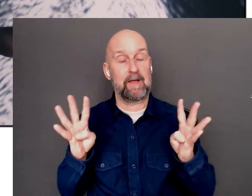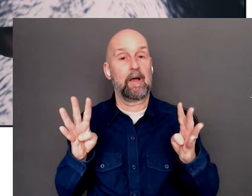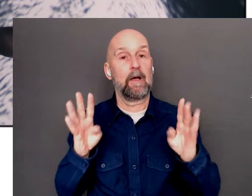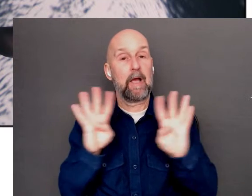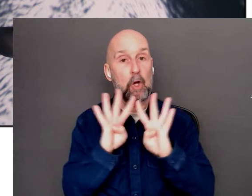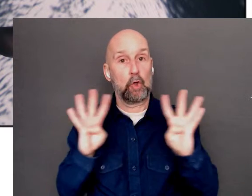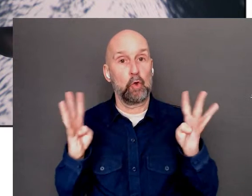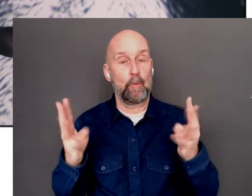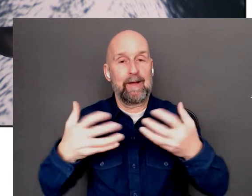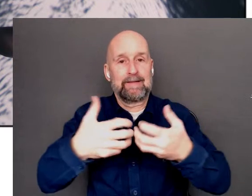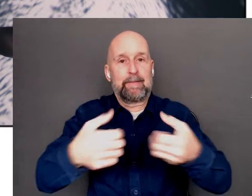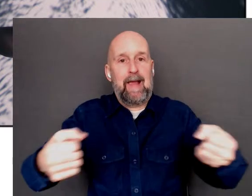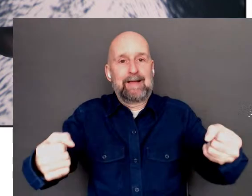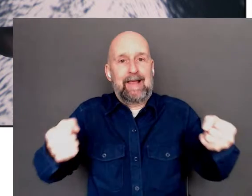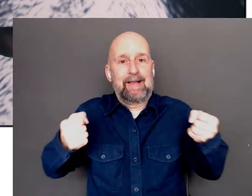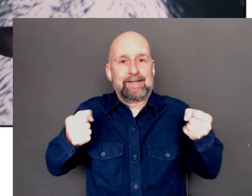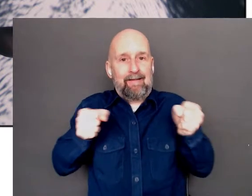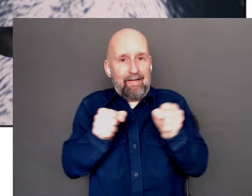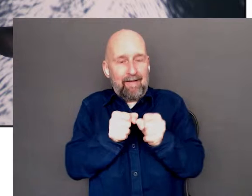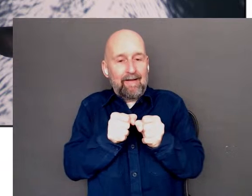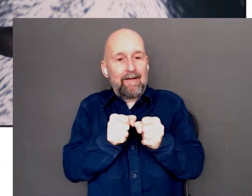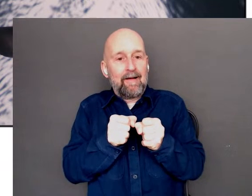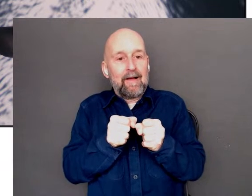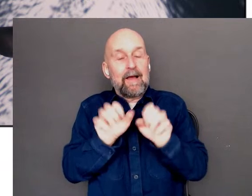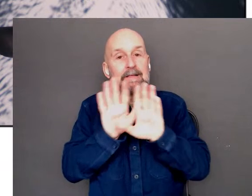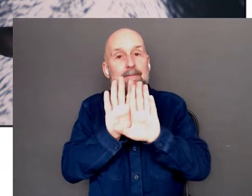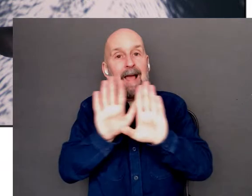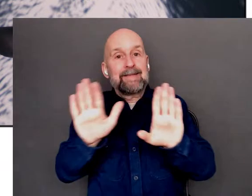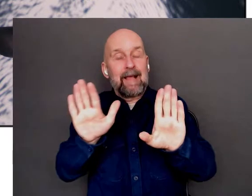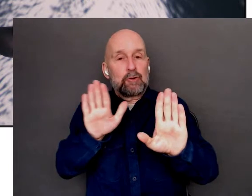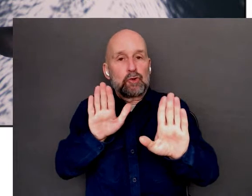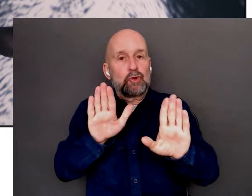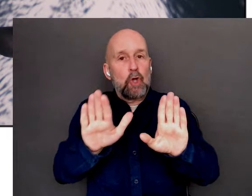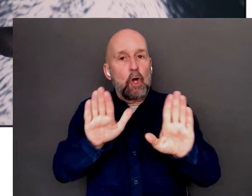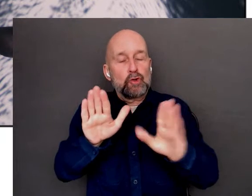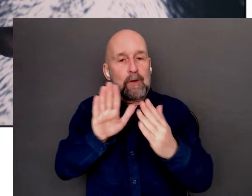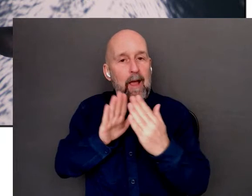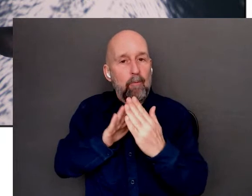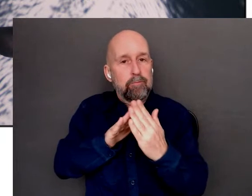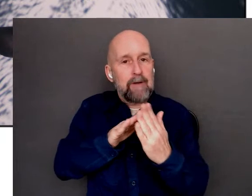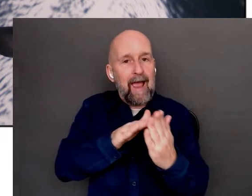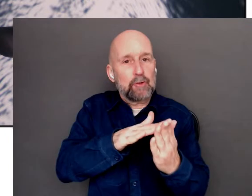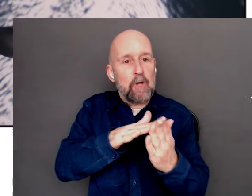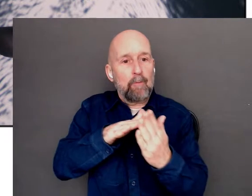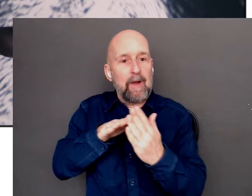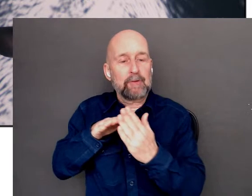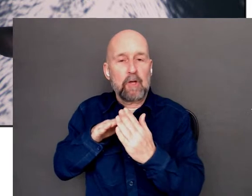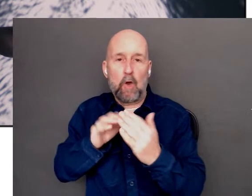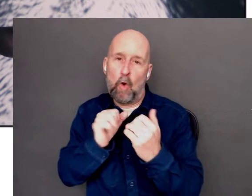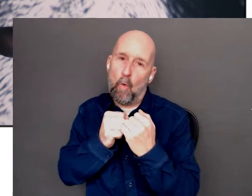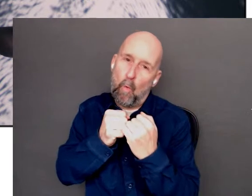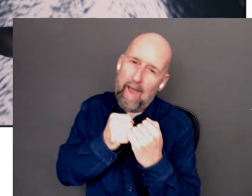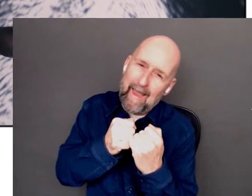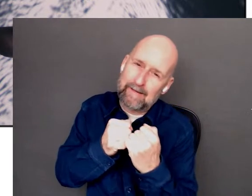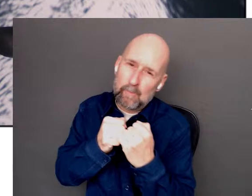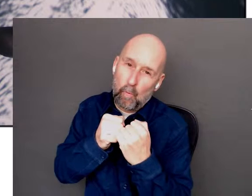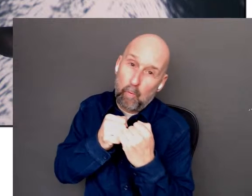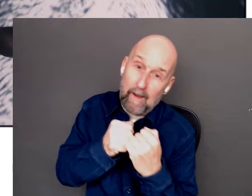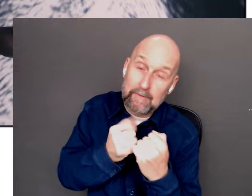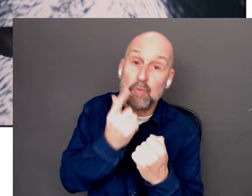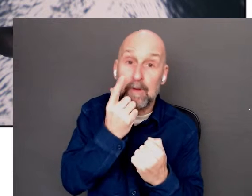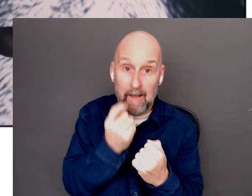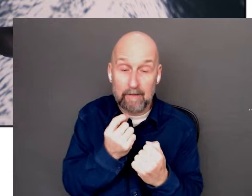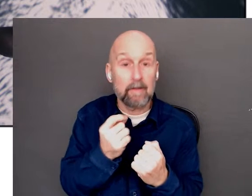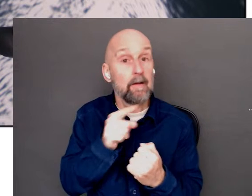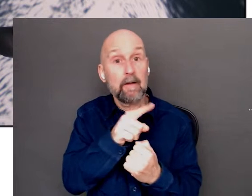you get to touch on the spandex, but also apply pressure and get to put your whole weight inside of the work. And the more you interact